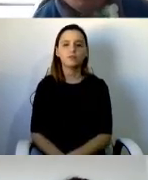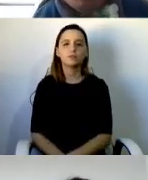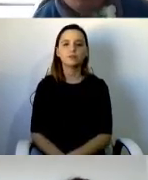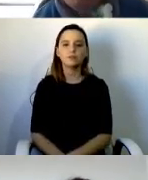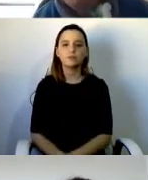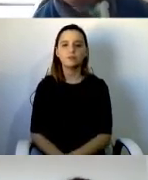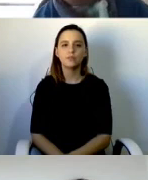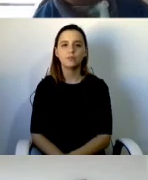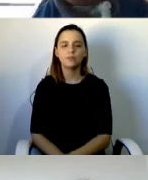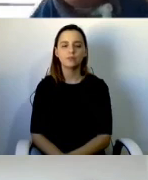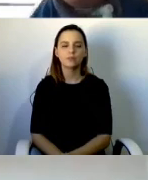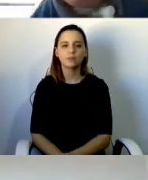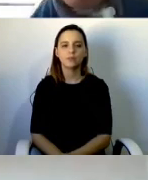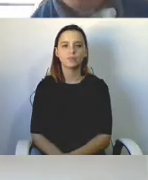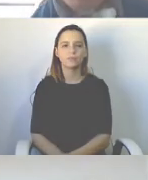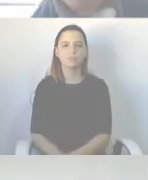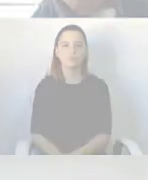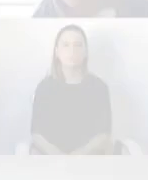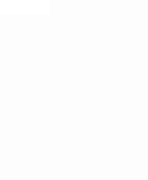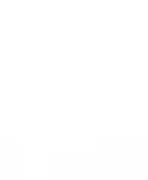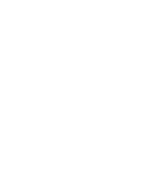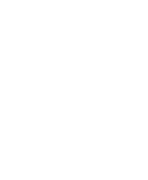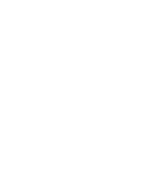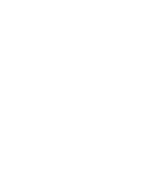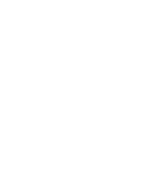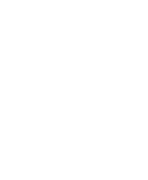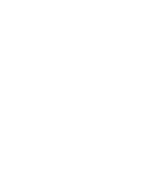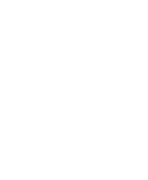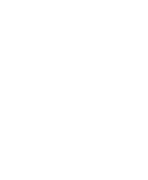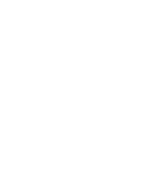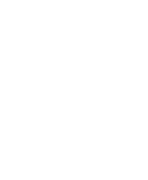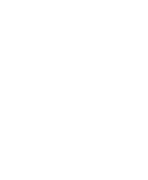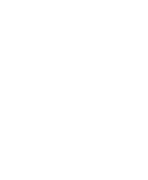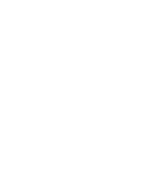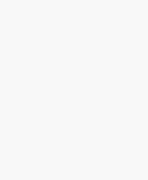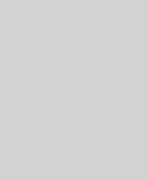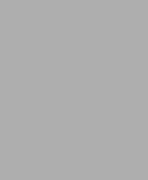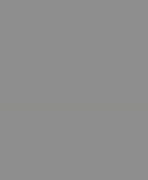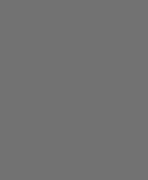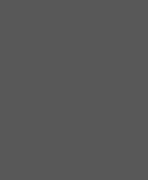Okay, Tina, thank you so much. Thank you very much.